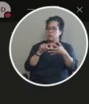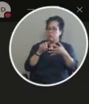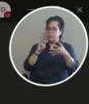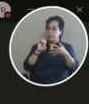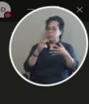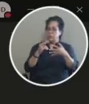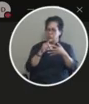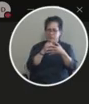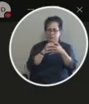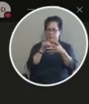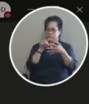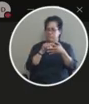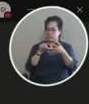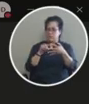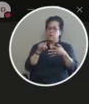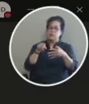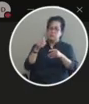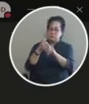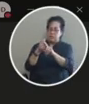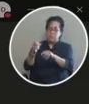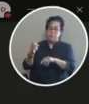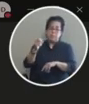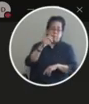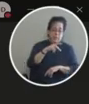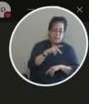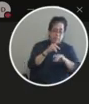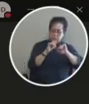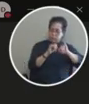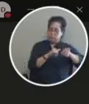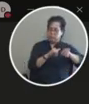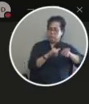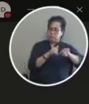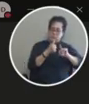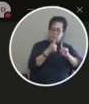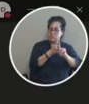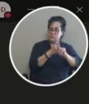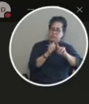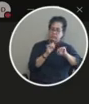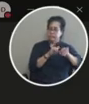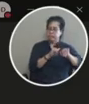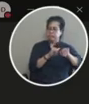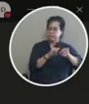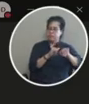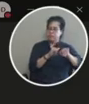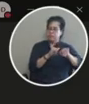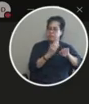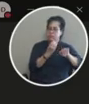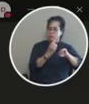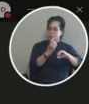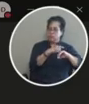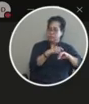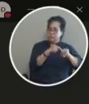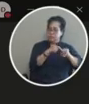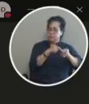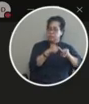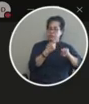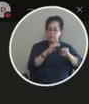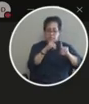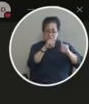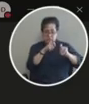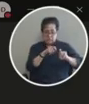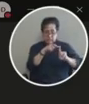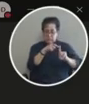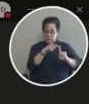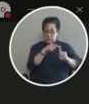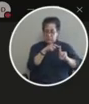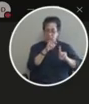March, came back and went into that quarantine, that self-quarantine mode. When they did get tested, they came